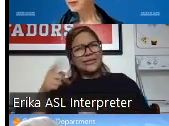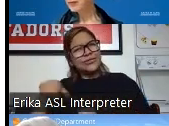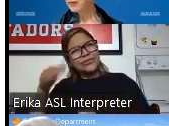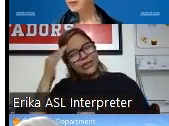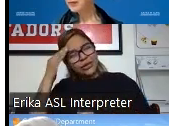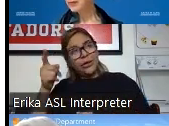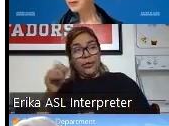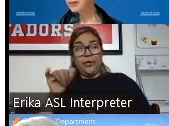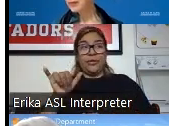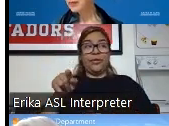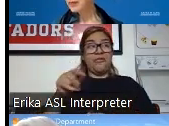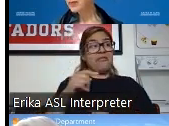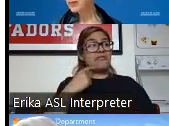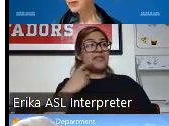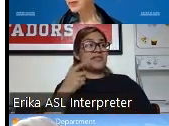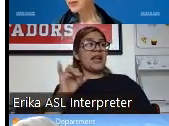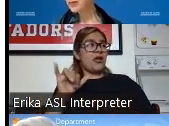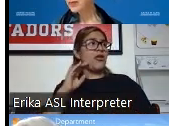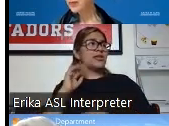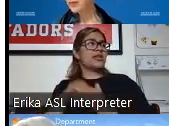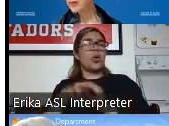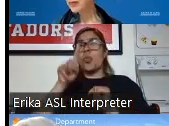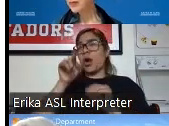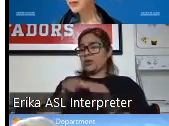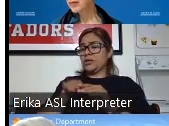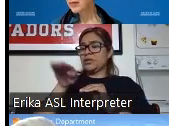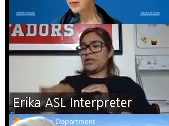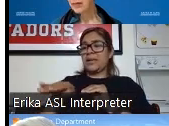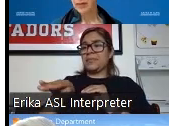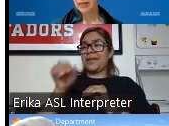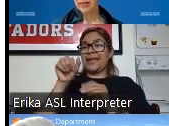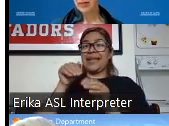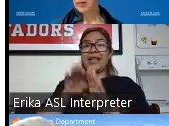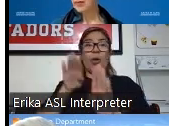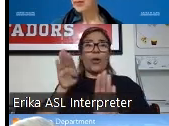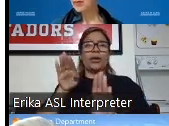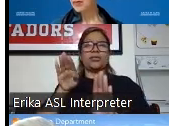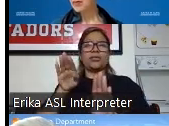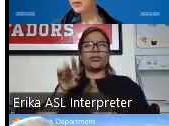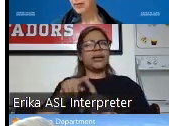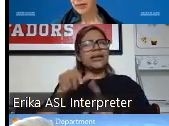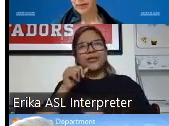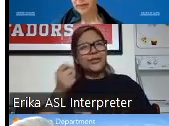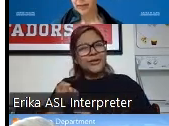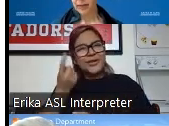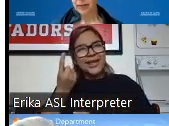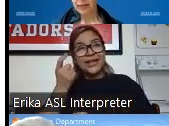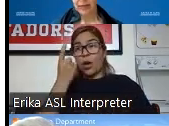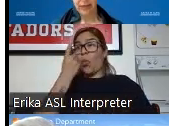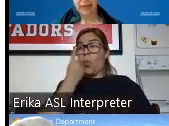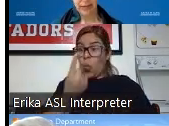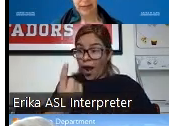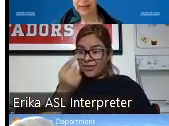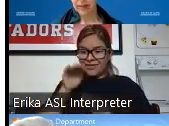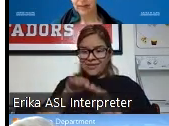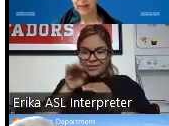say, yeah, there's only one step at the entrance. Well, how come they don't understand that one step can mean,